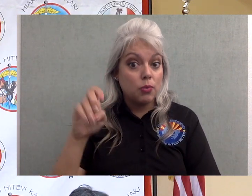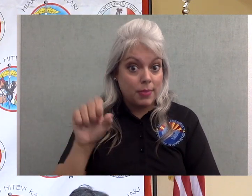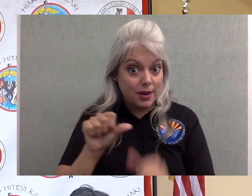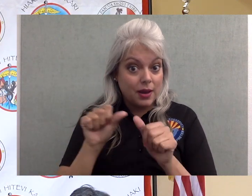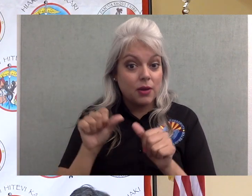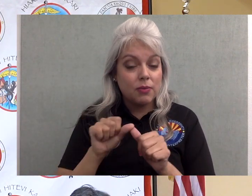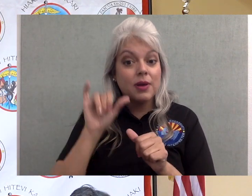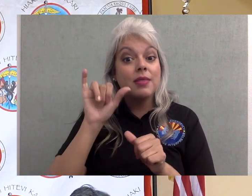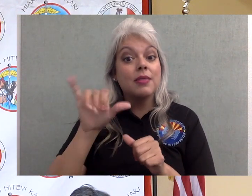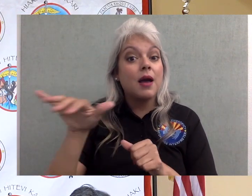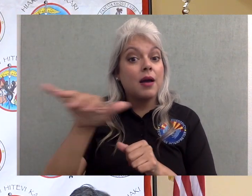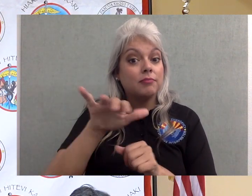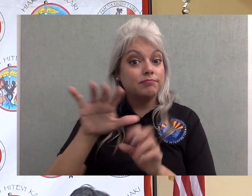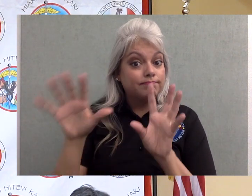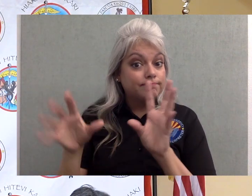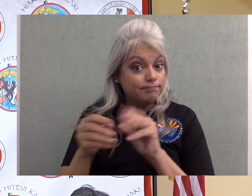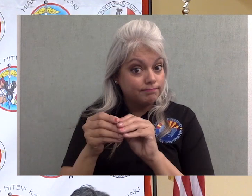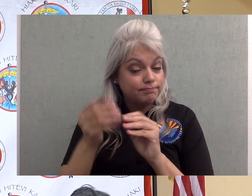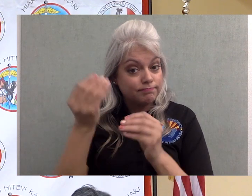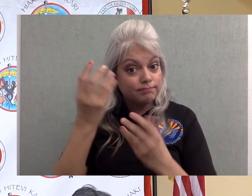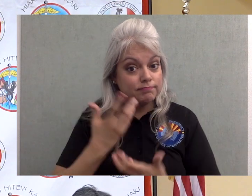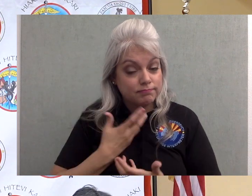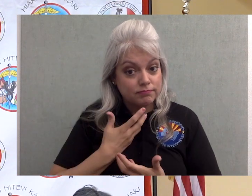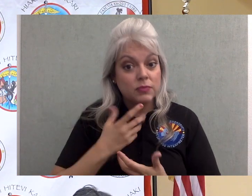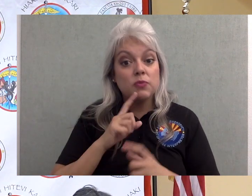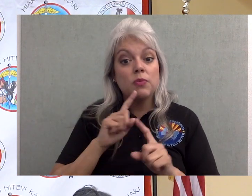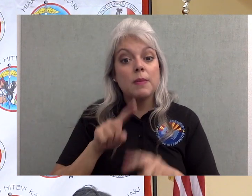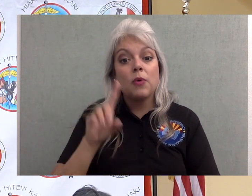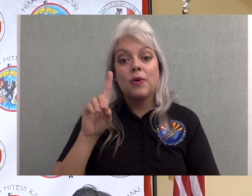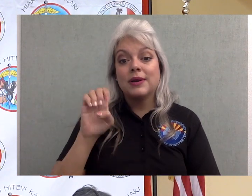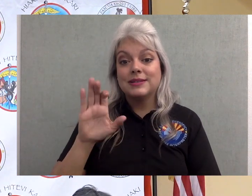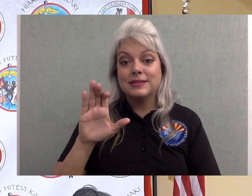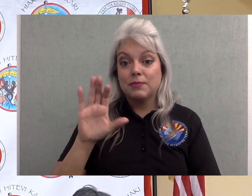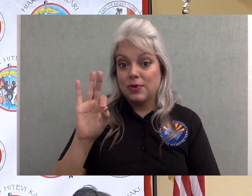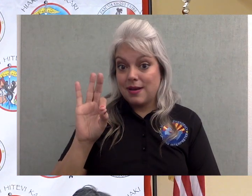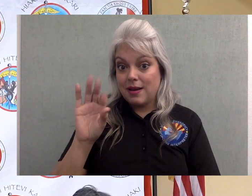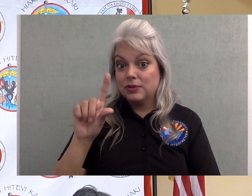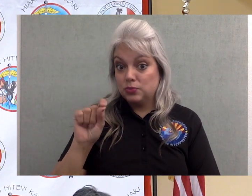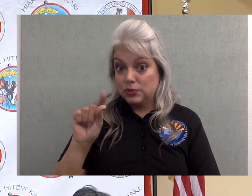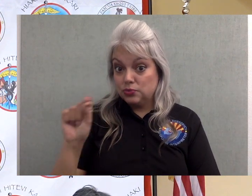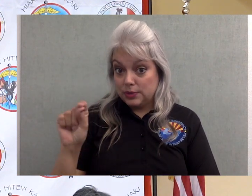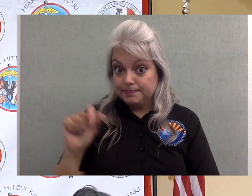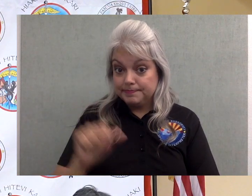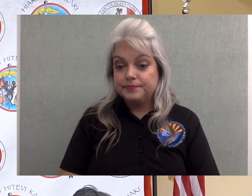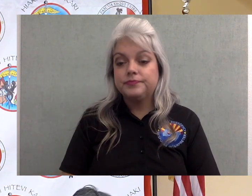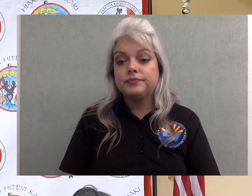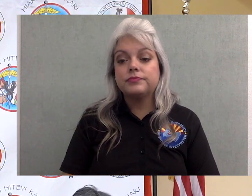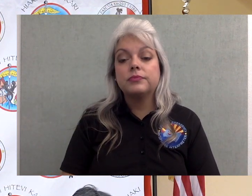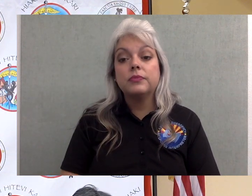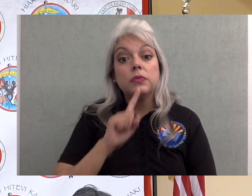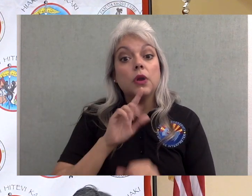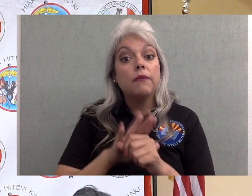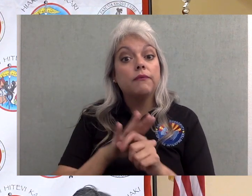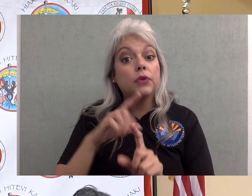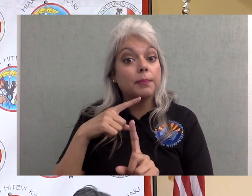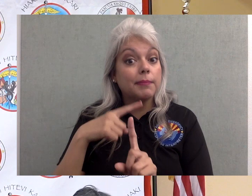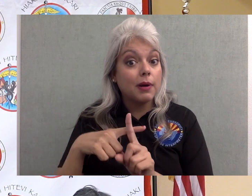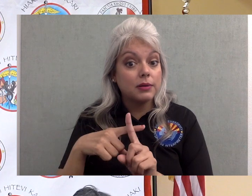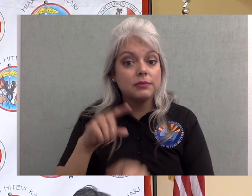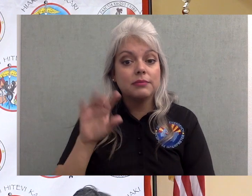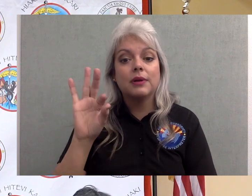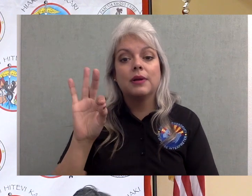up in the Guadalupe area. And this report date is December 9th, 2020. Confirmed positive cases